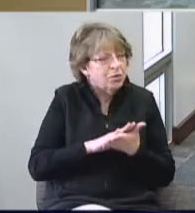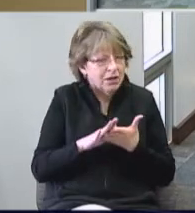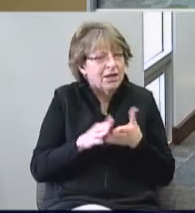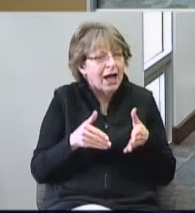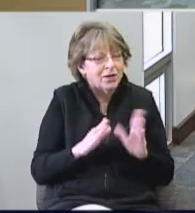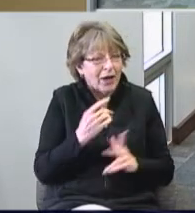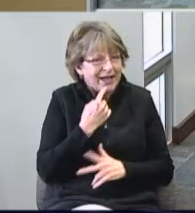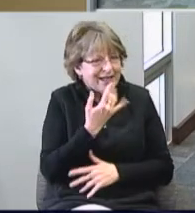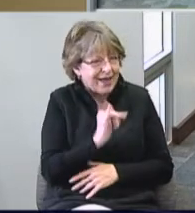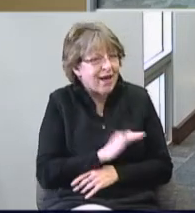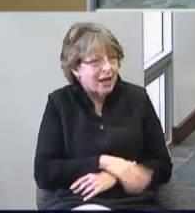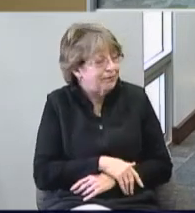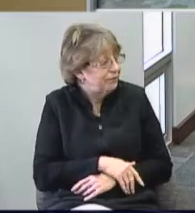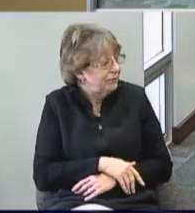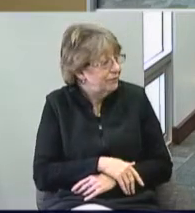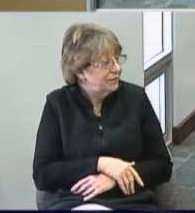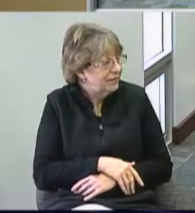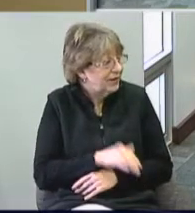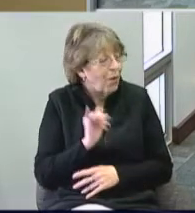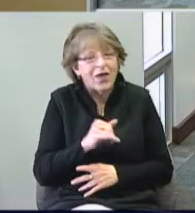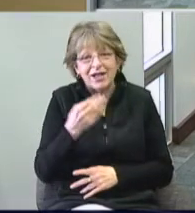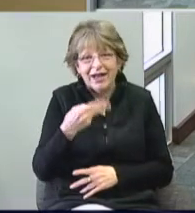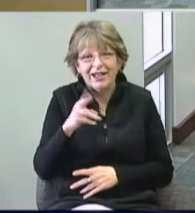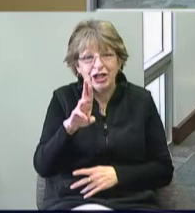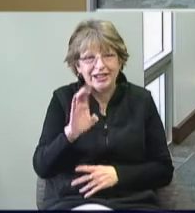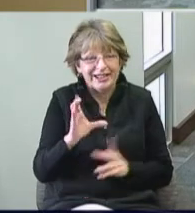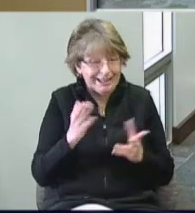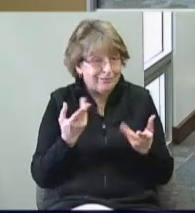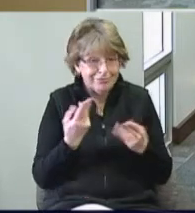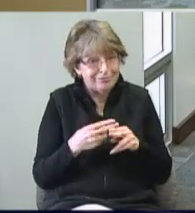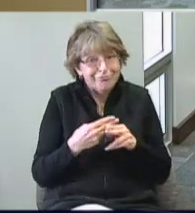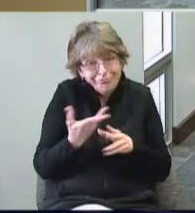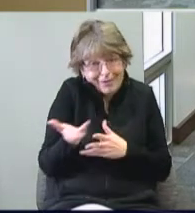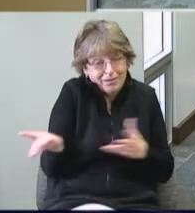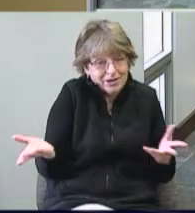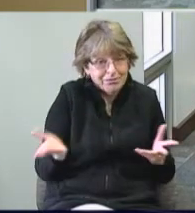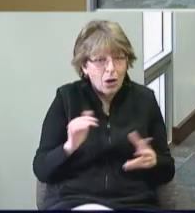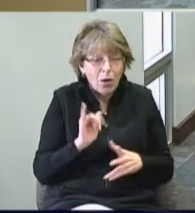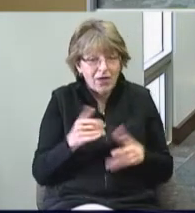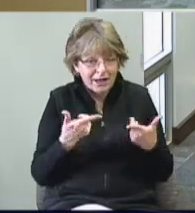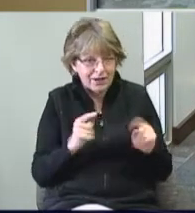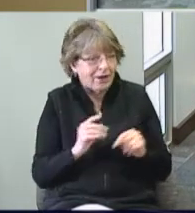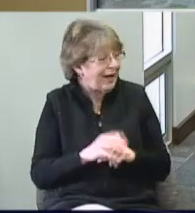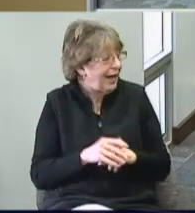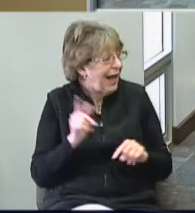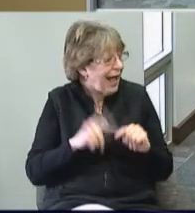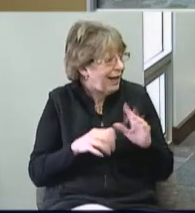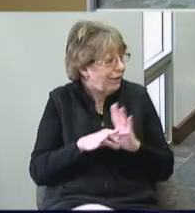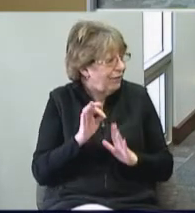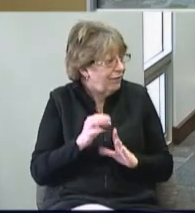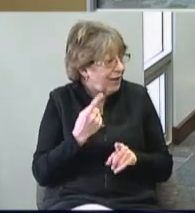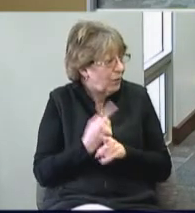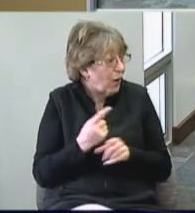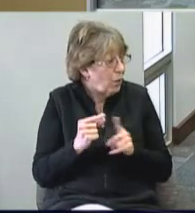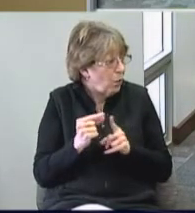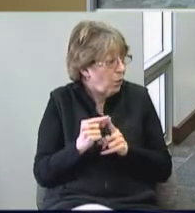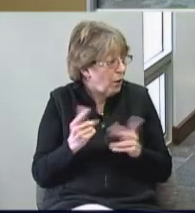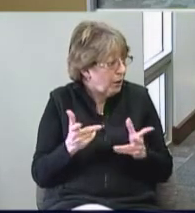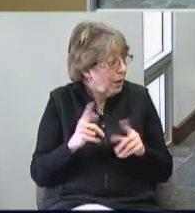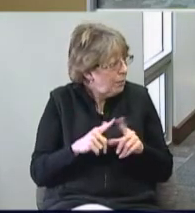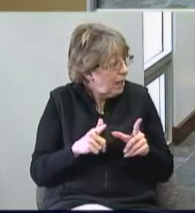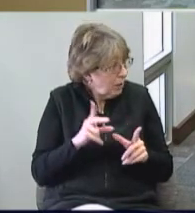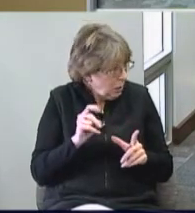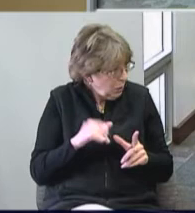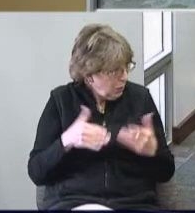put it that way. Yeah, scholarships. But That's, is I there don't a know wa- if that's what Hutchinson calls them officially. Yeah, no, that's great. Couldn't find a good term, but is there a scholarship